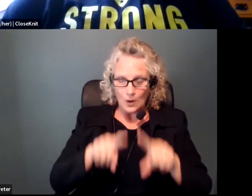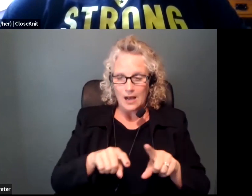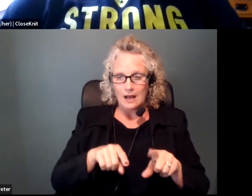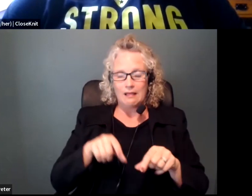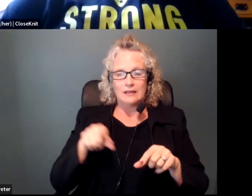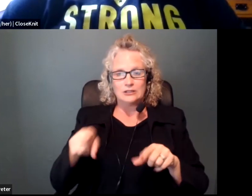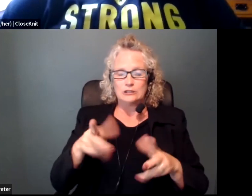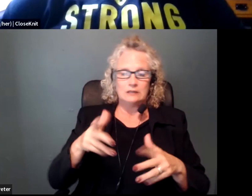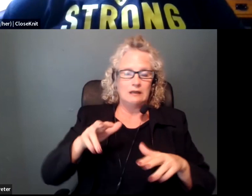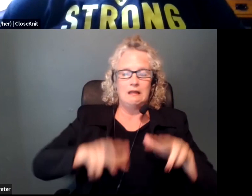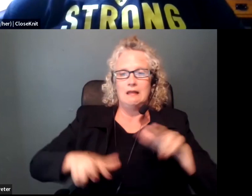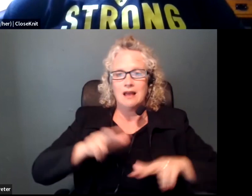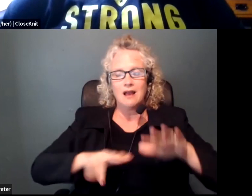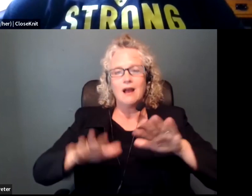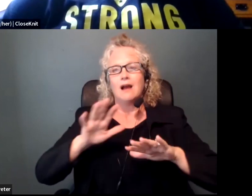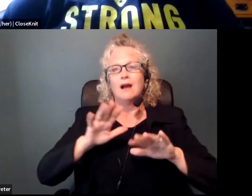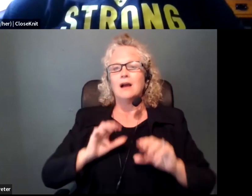her feet and got a job.